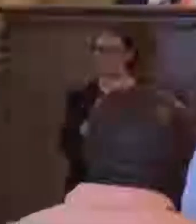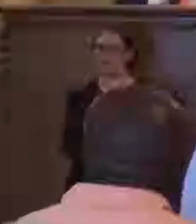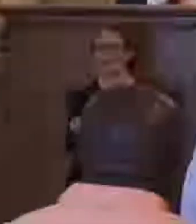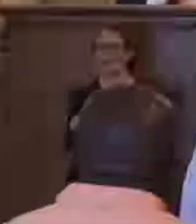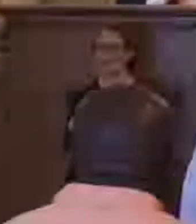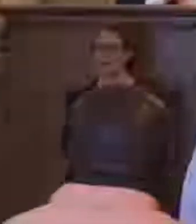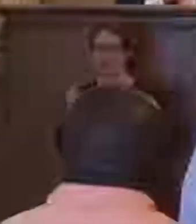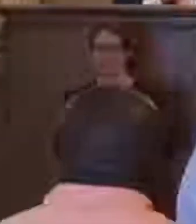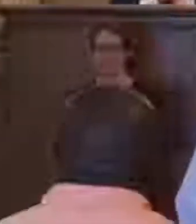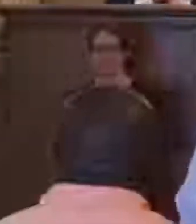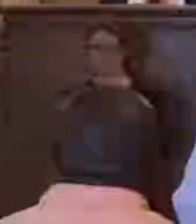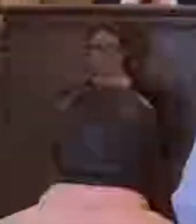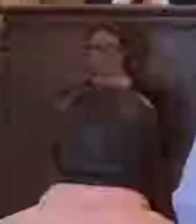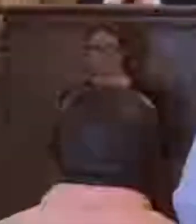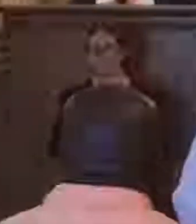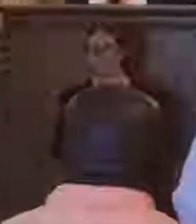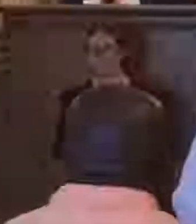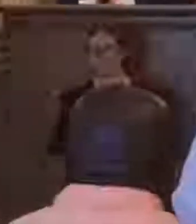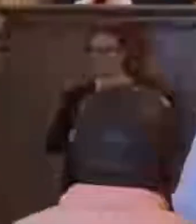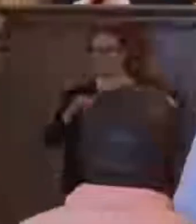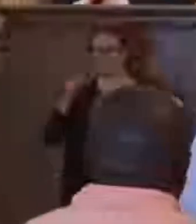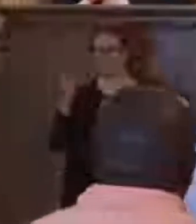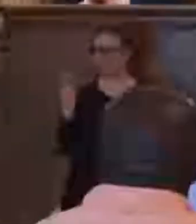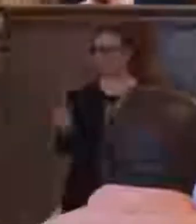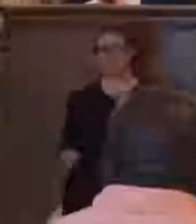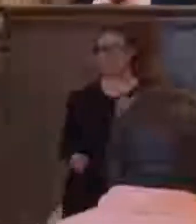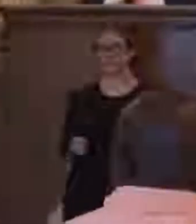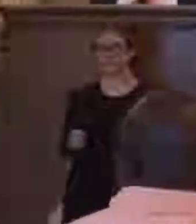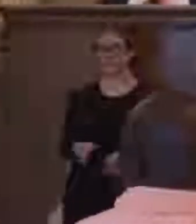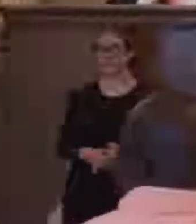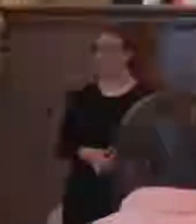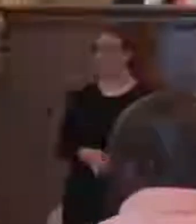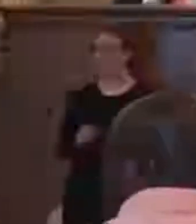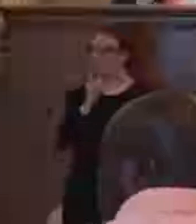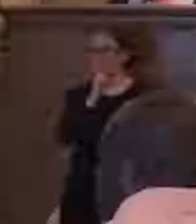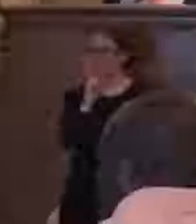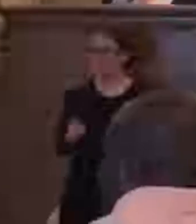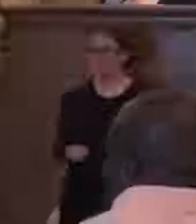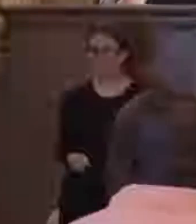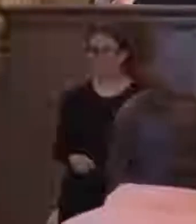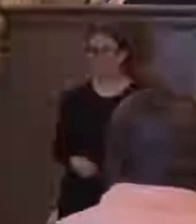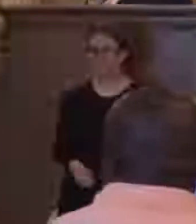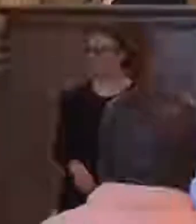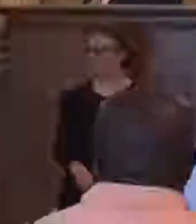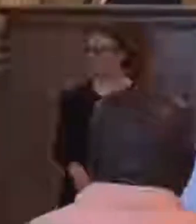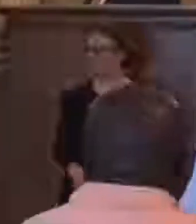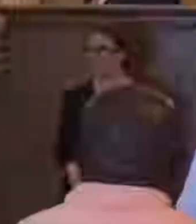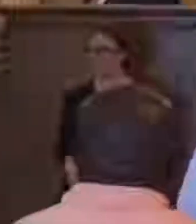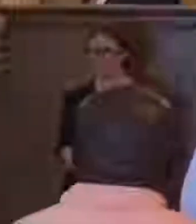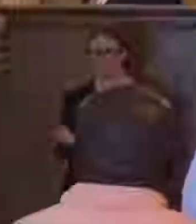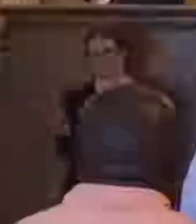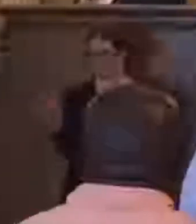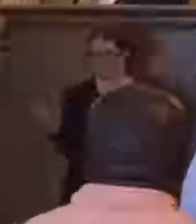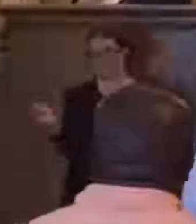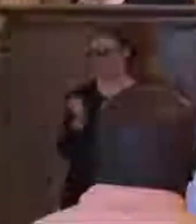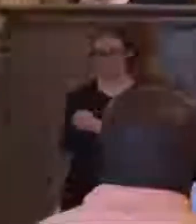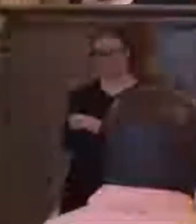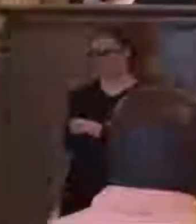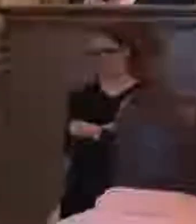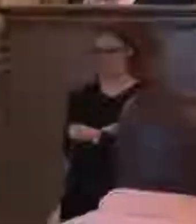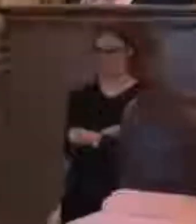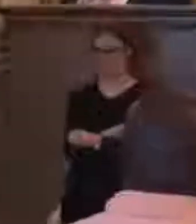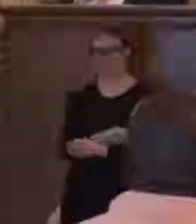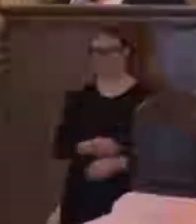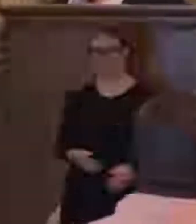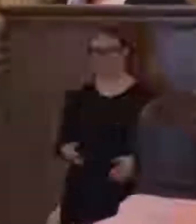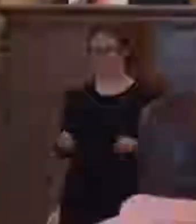love people. Amen. You find some people where they got the truth, but they really ain't got any love. And then you find people